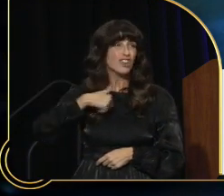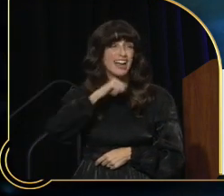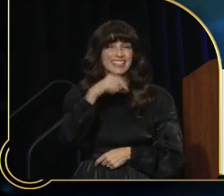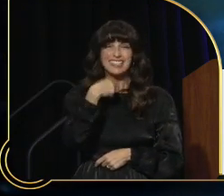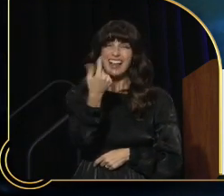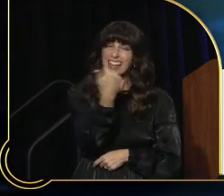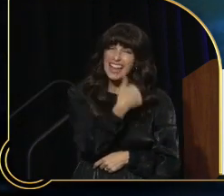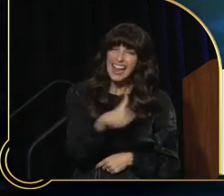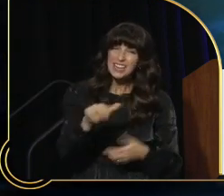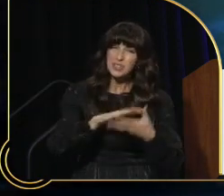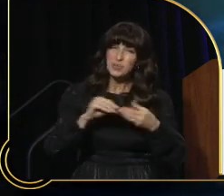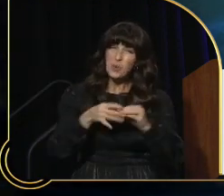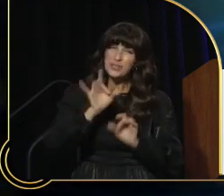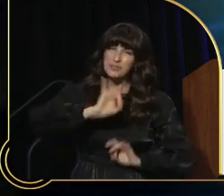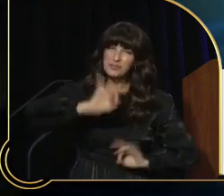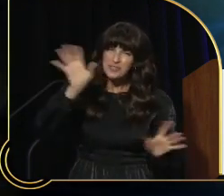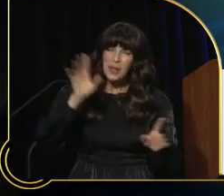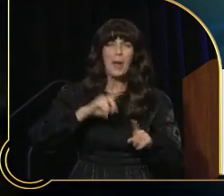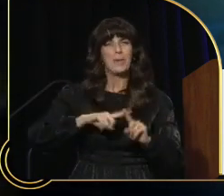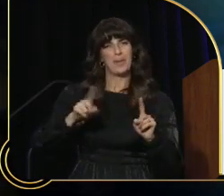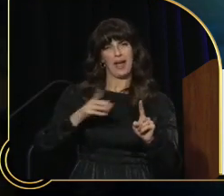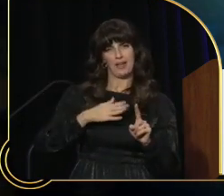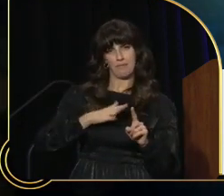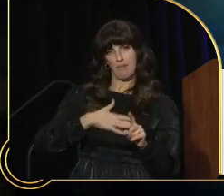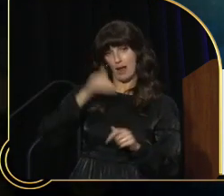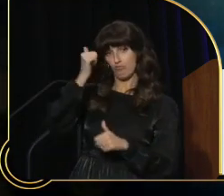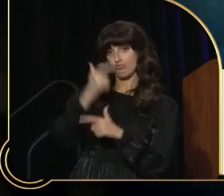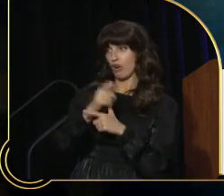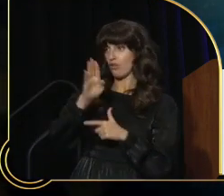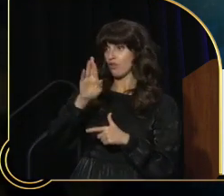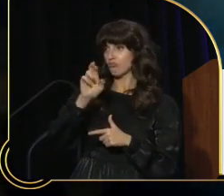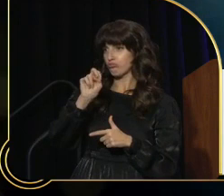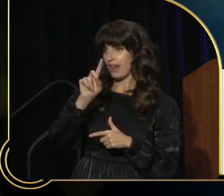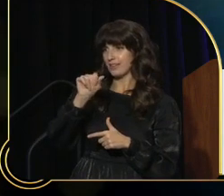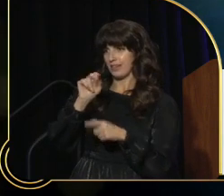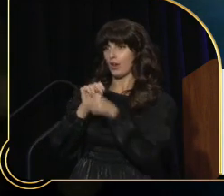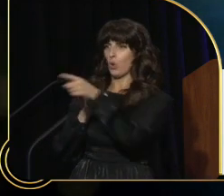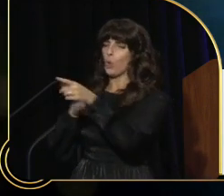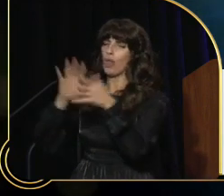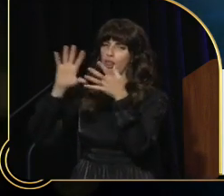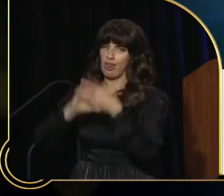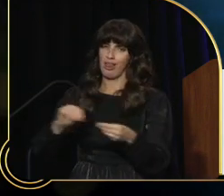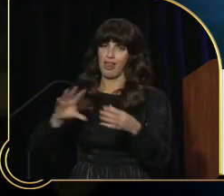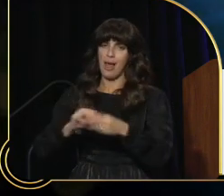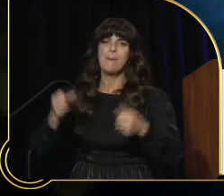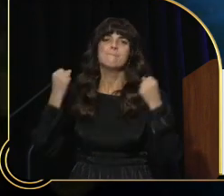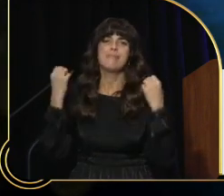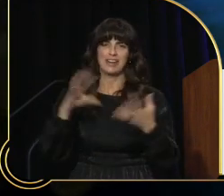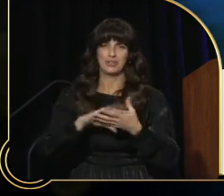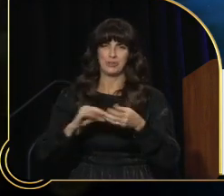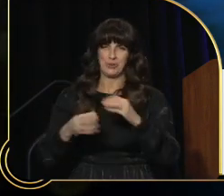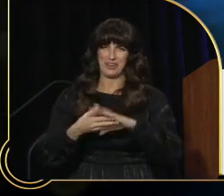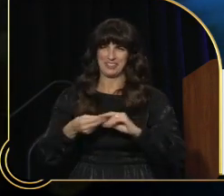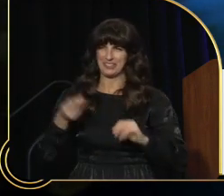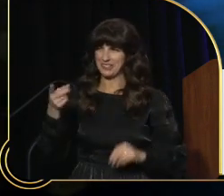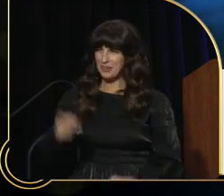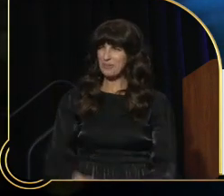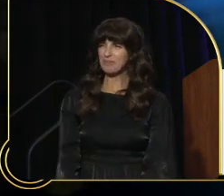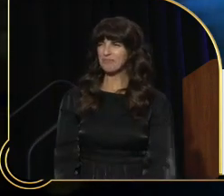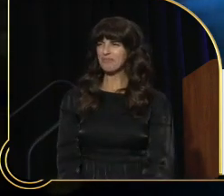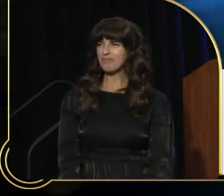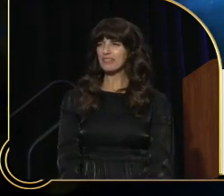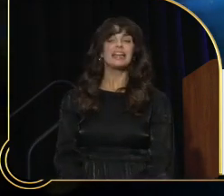stories, but you can find my brother Brendan and he will tell you lots of stories. It is